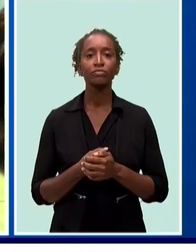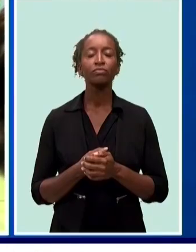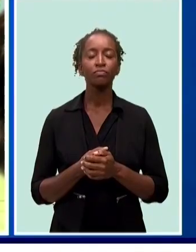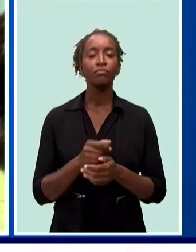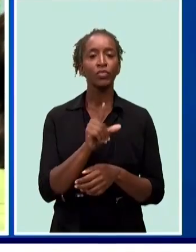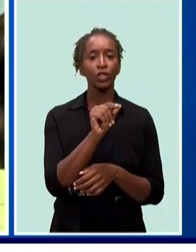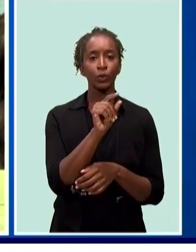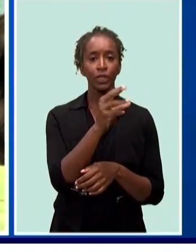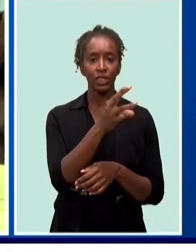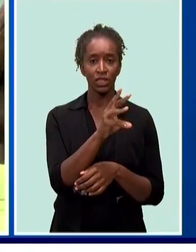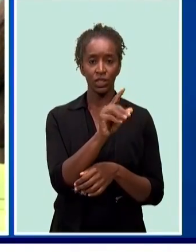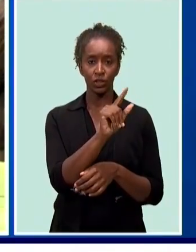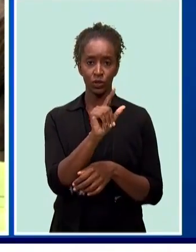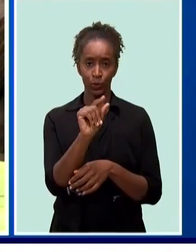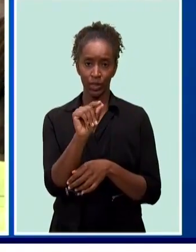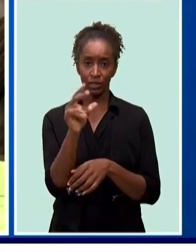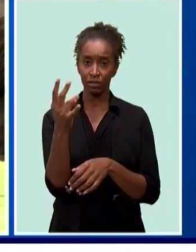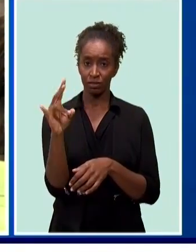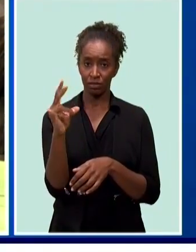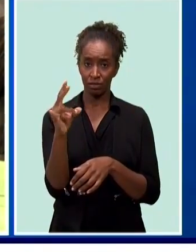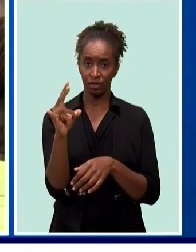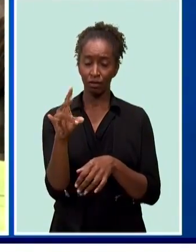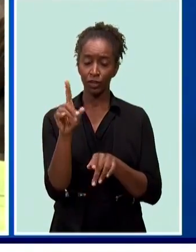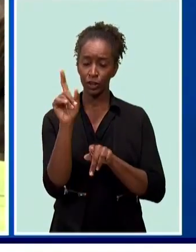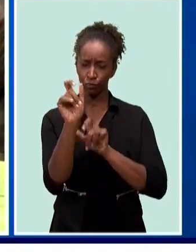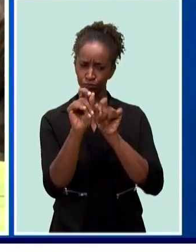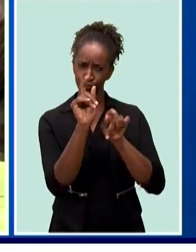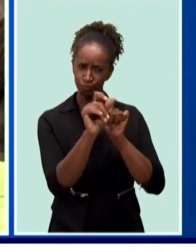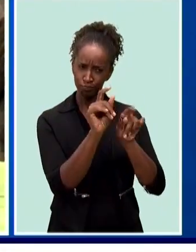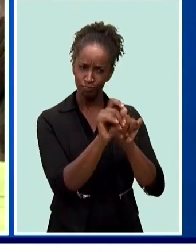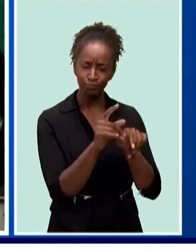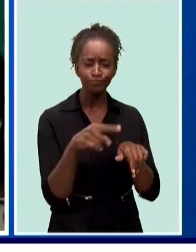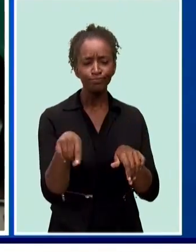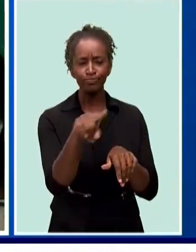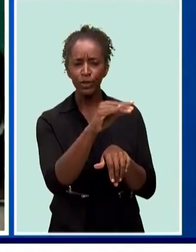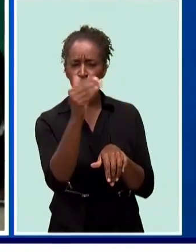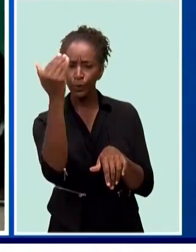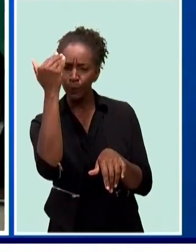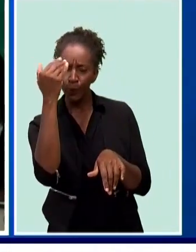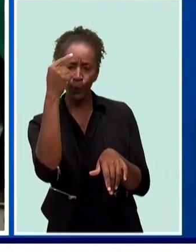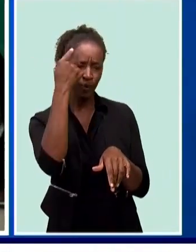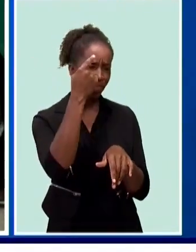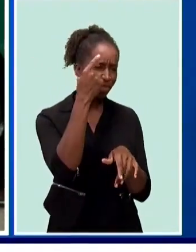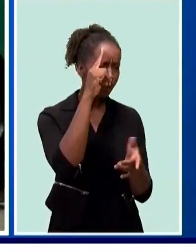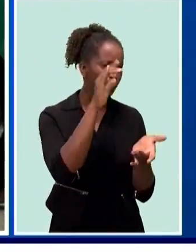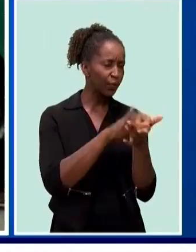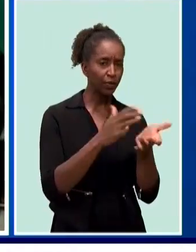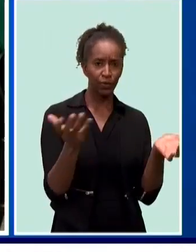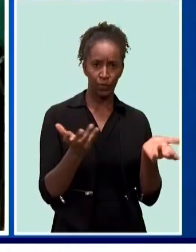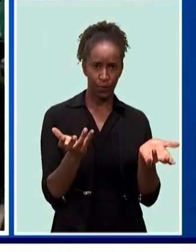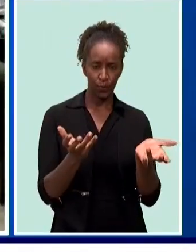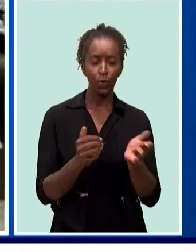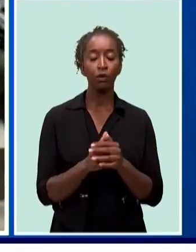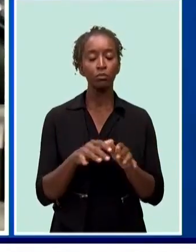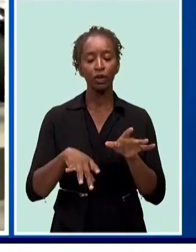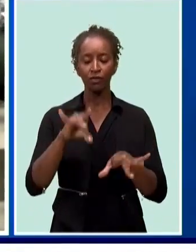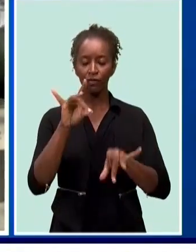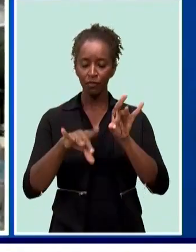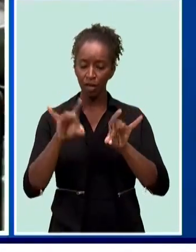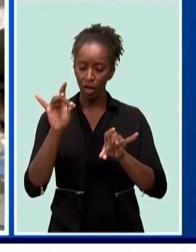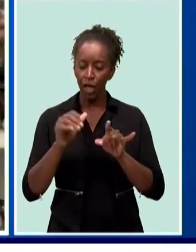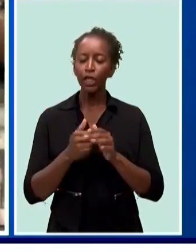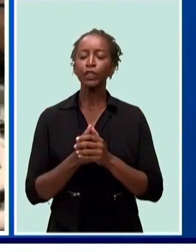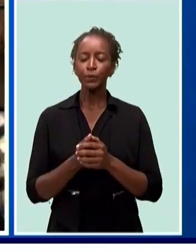Knowledge, Attitudes, Beliefs, and Sexual Practices Survey. Now, he says despite the less than ideal performance of the ministry's